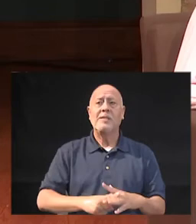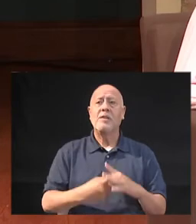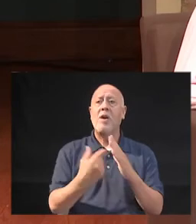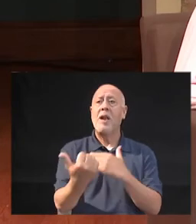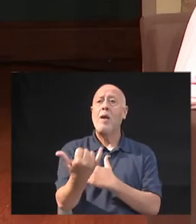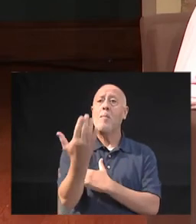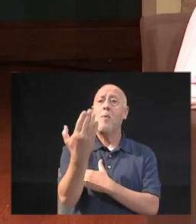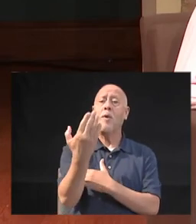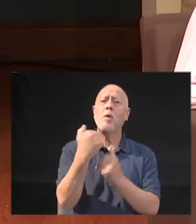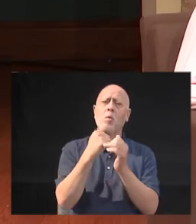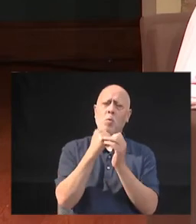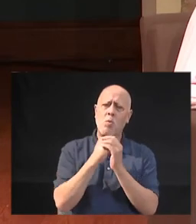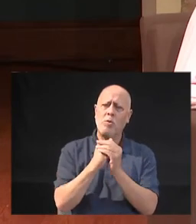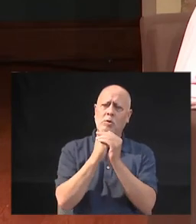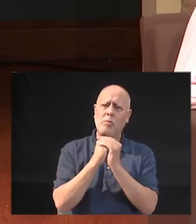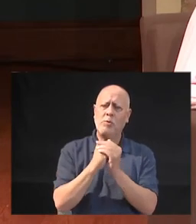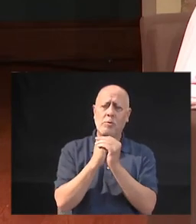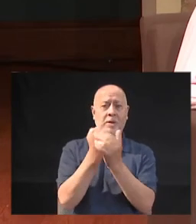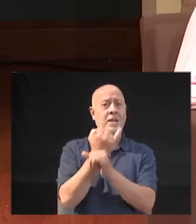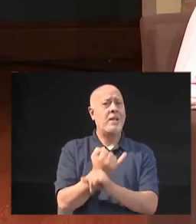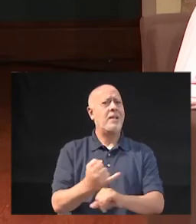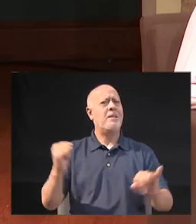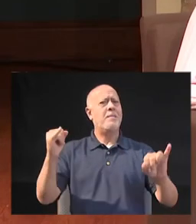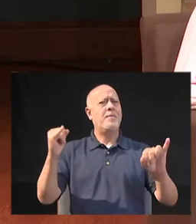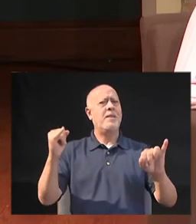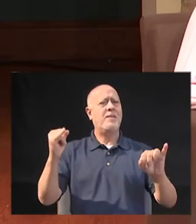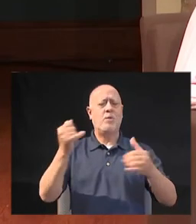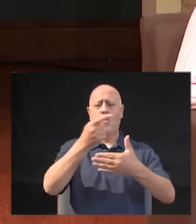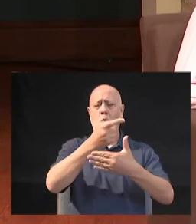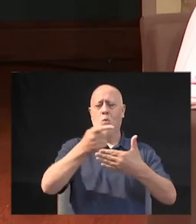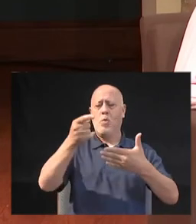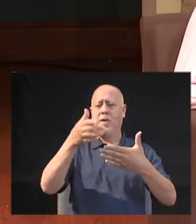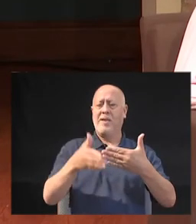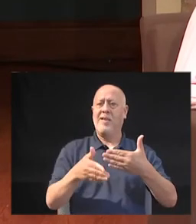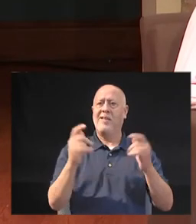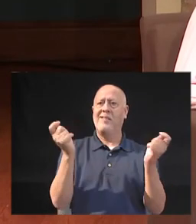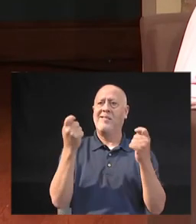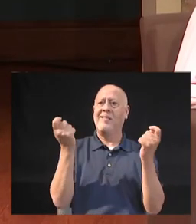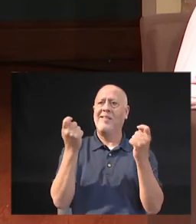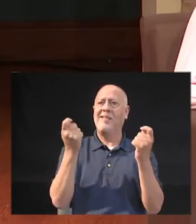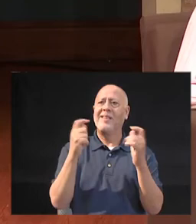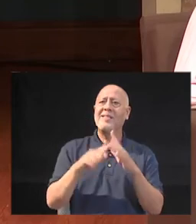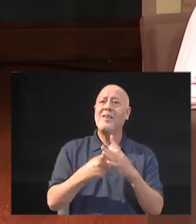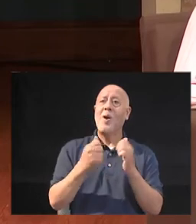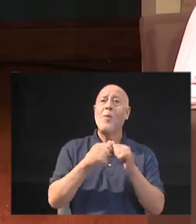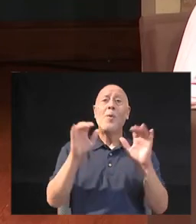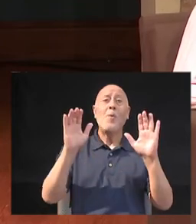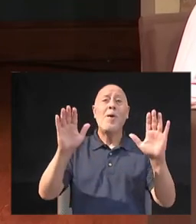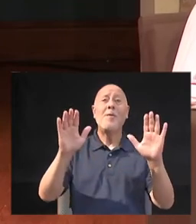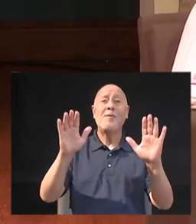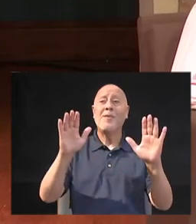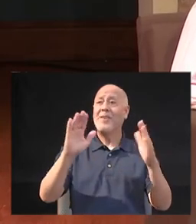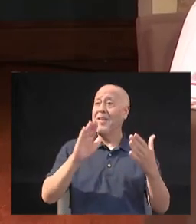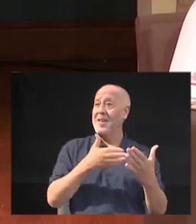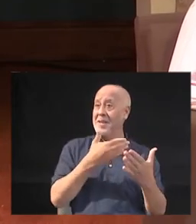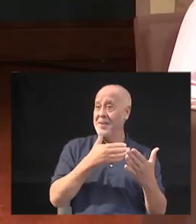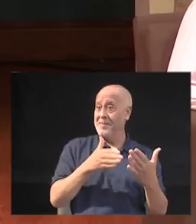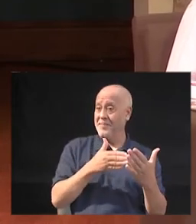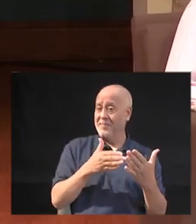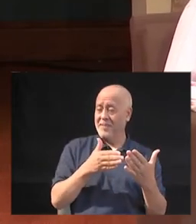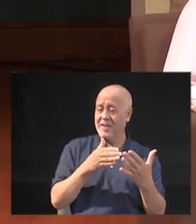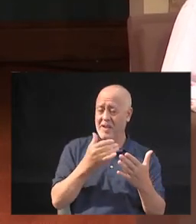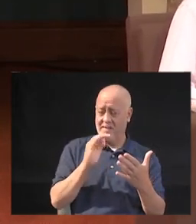of worship on this Independence Day weekend. We will also start with a wonderful hymn of faith, America the